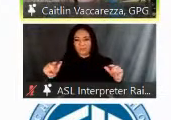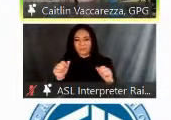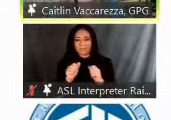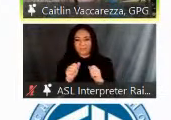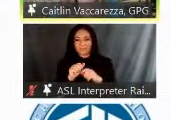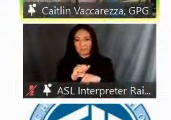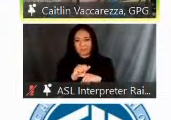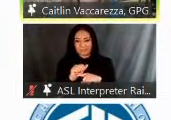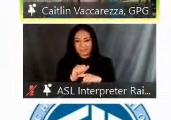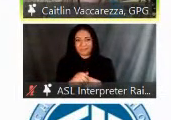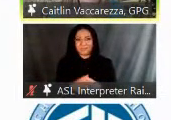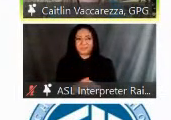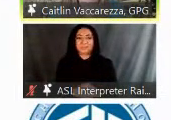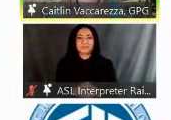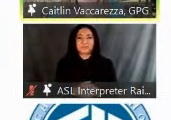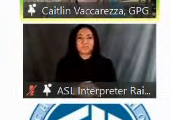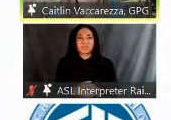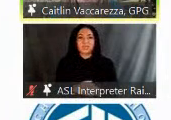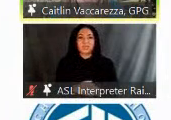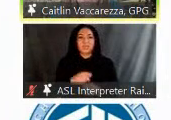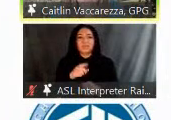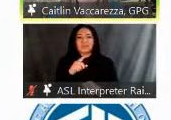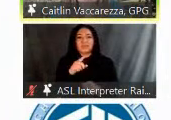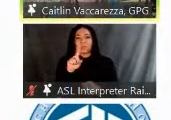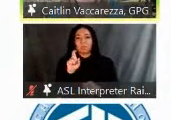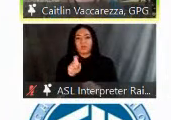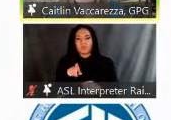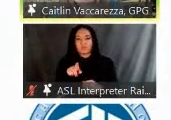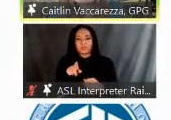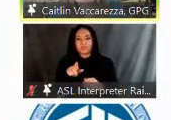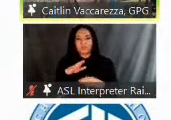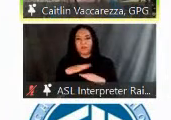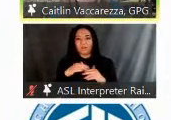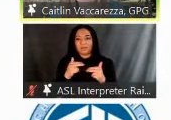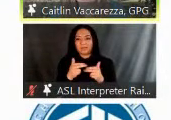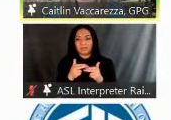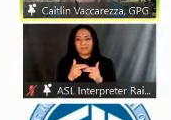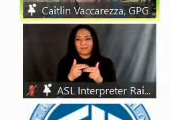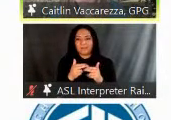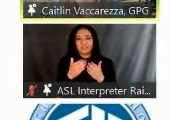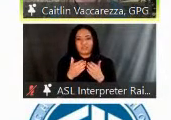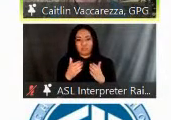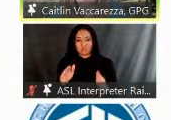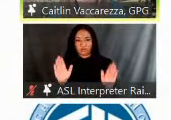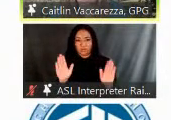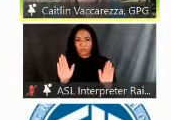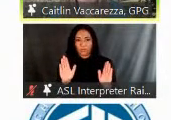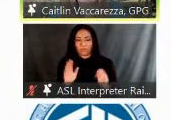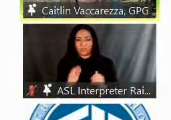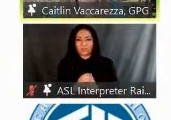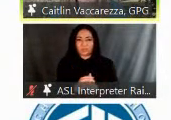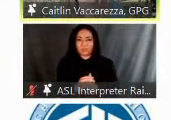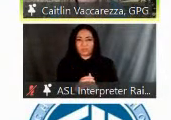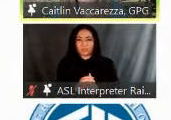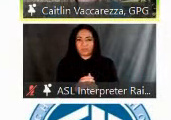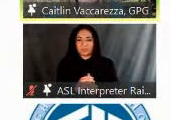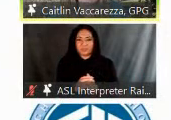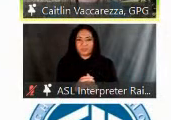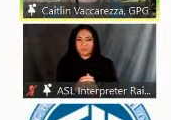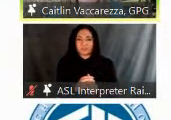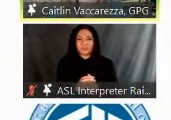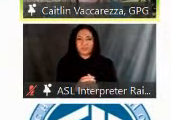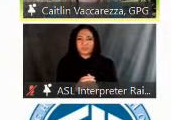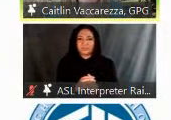The question on this slide is a general concept for what we should be listening for during the presentation. What